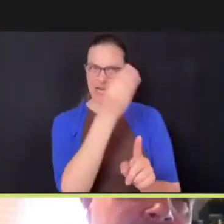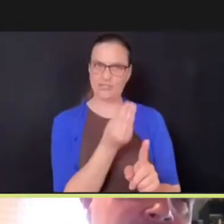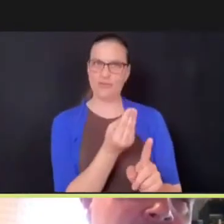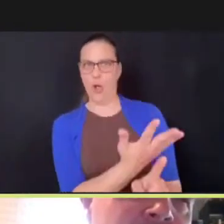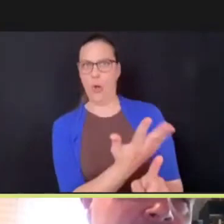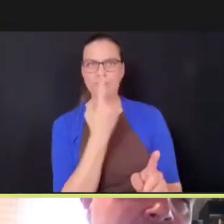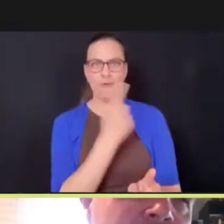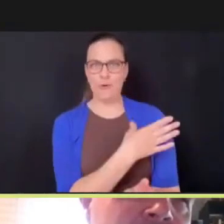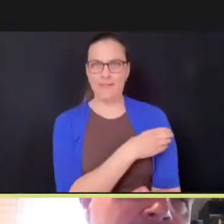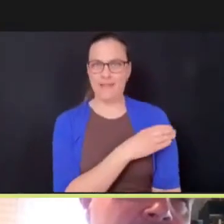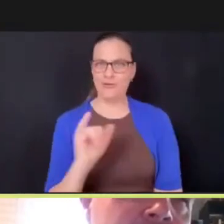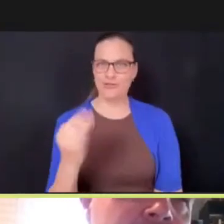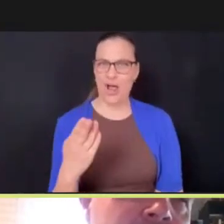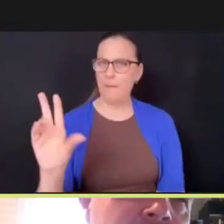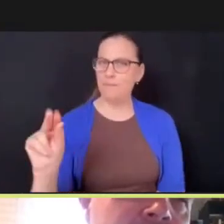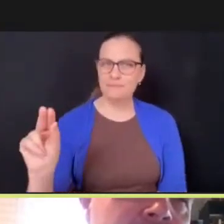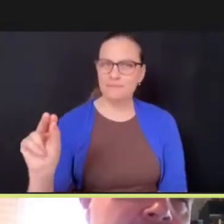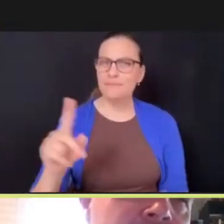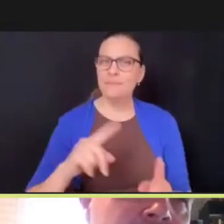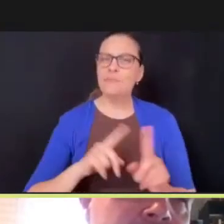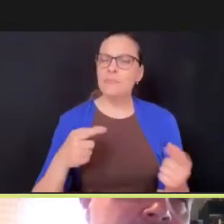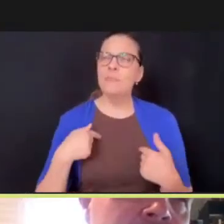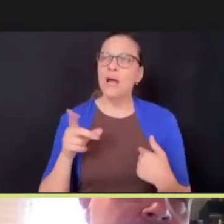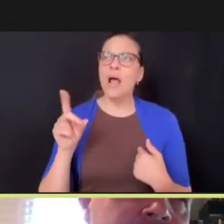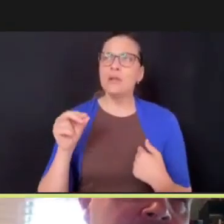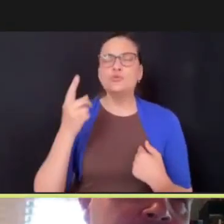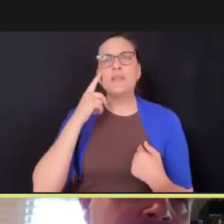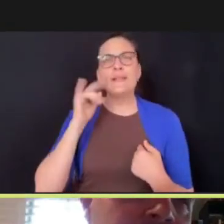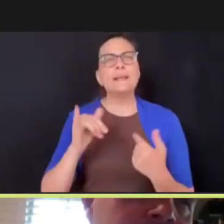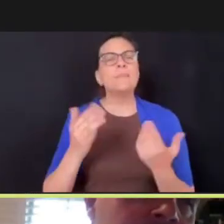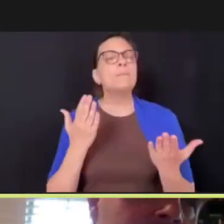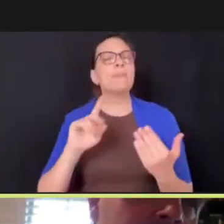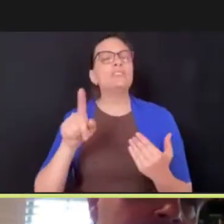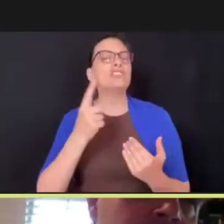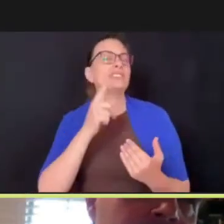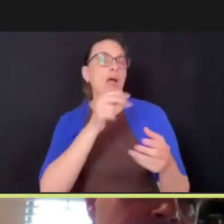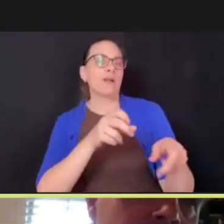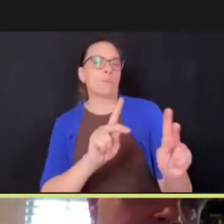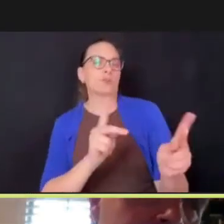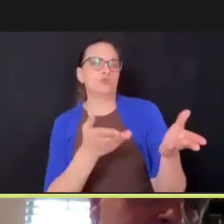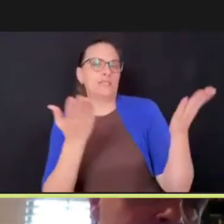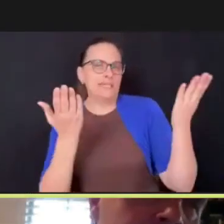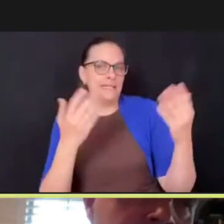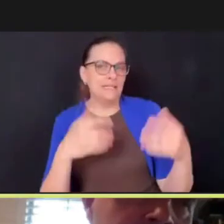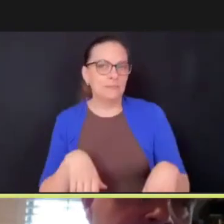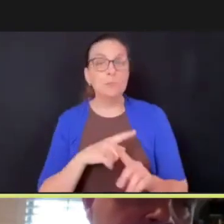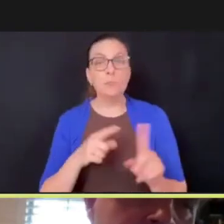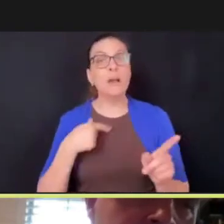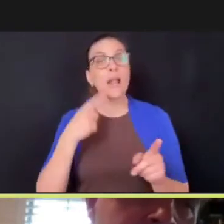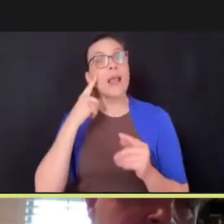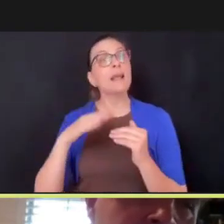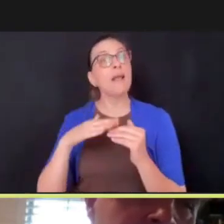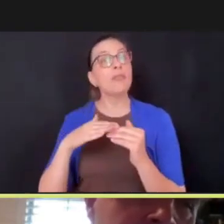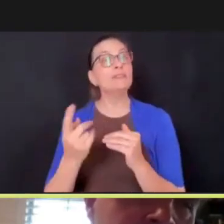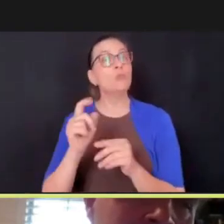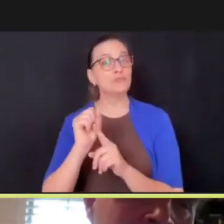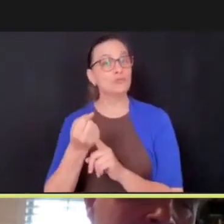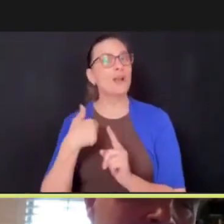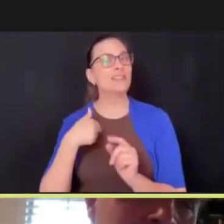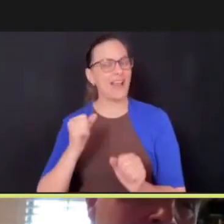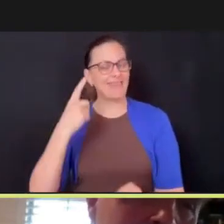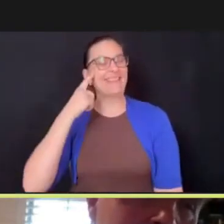but I do think that it was just maybe not the opportunity. But I do think, at least in one situation that I can think of, I'm pretty